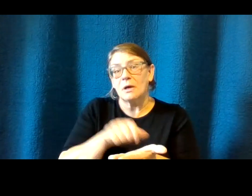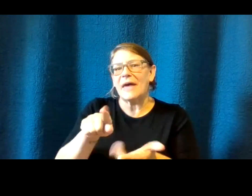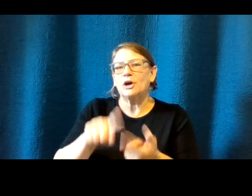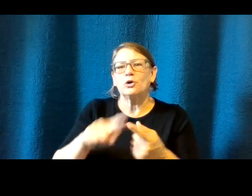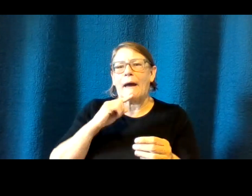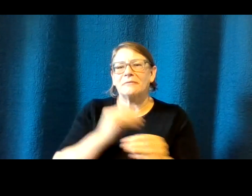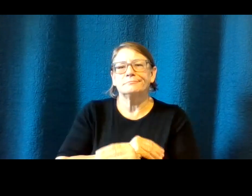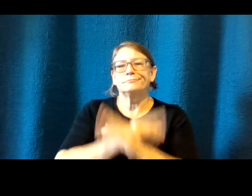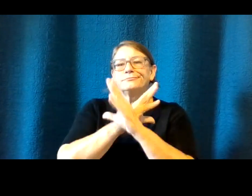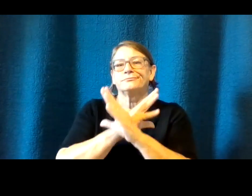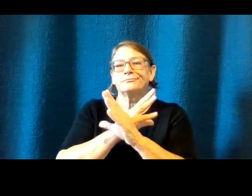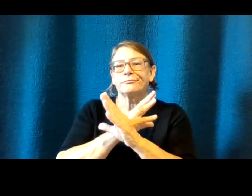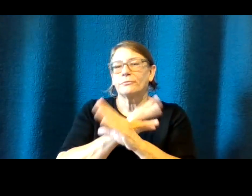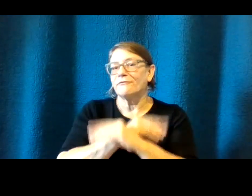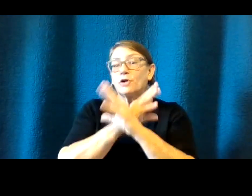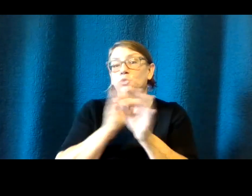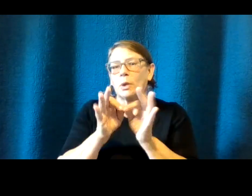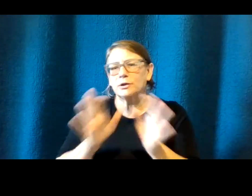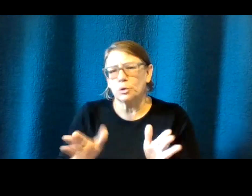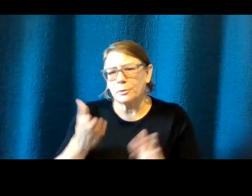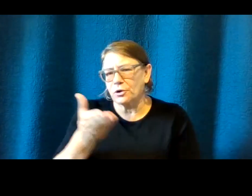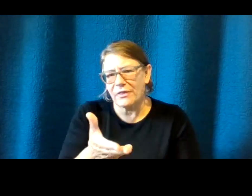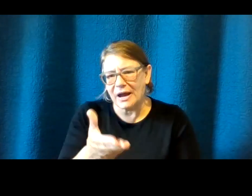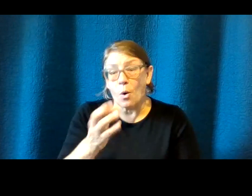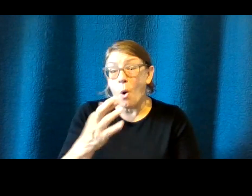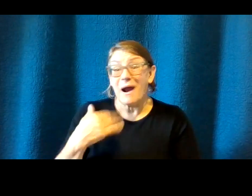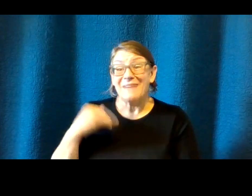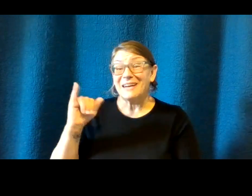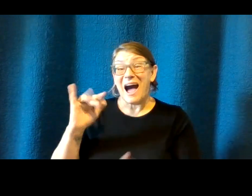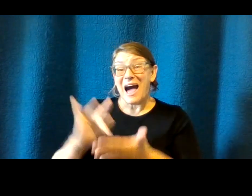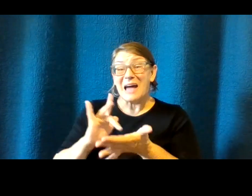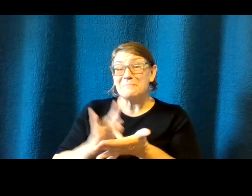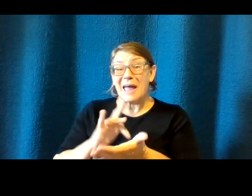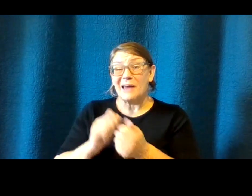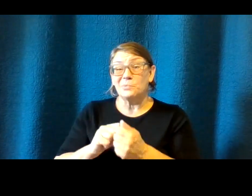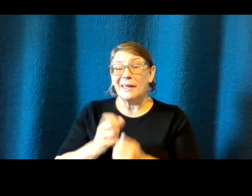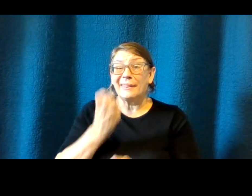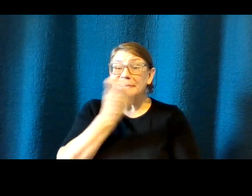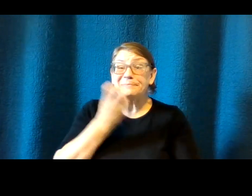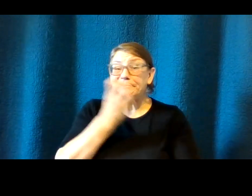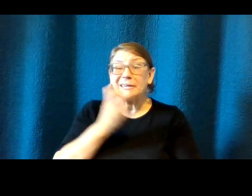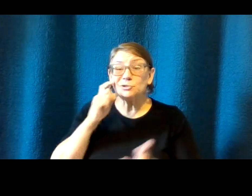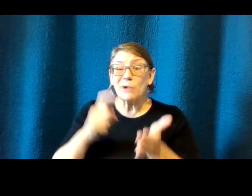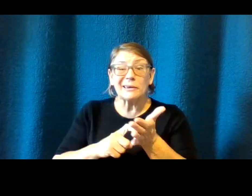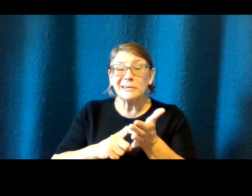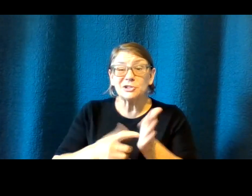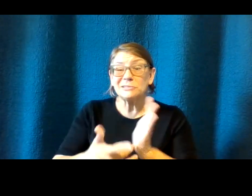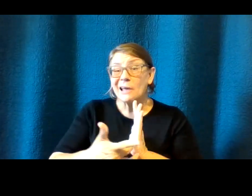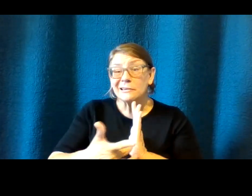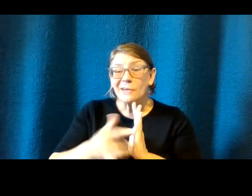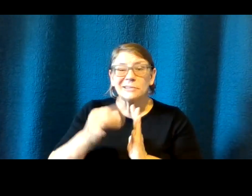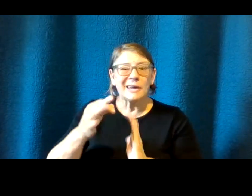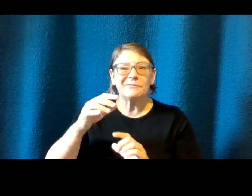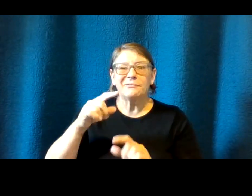virtual interpreter present, or have an iPad that has, speech recognition technology. So if they're having a hard time